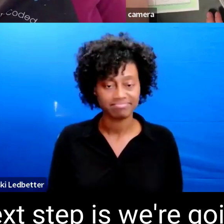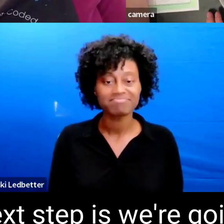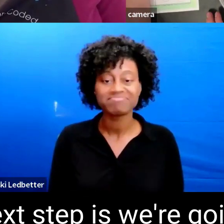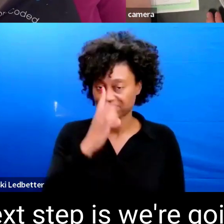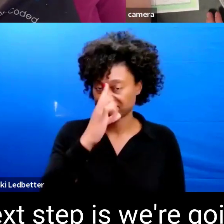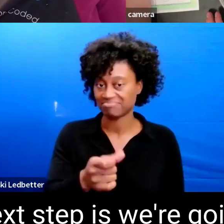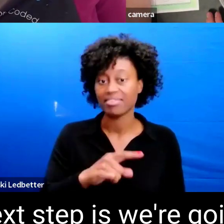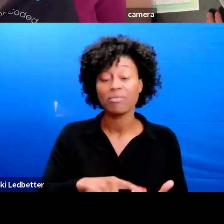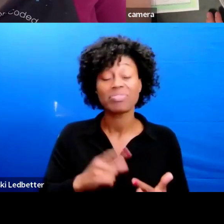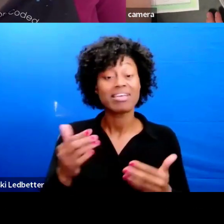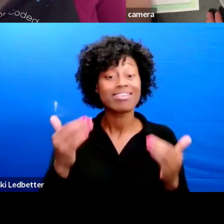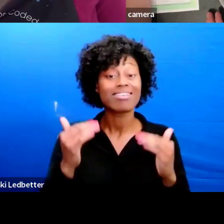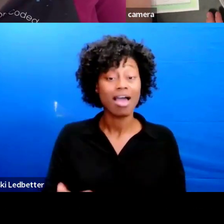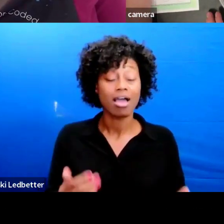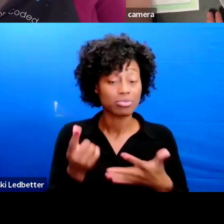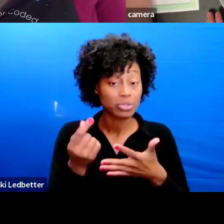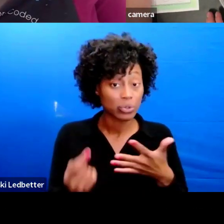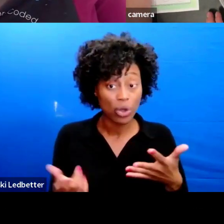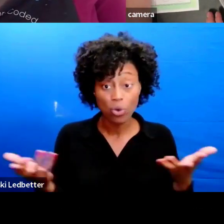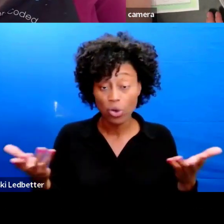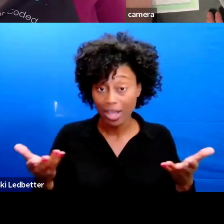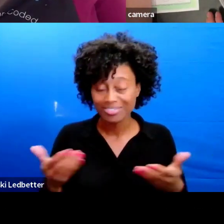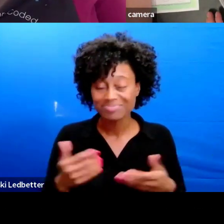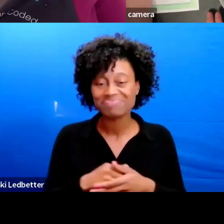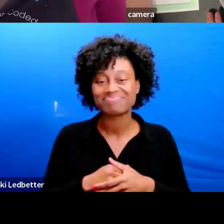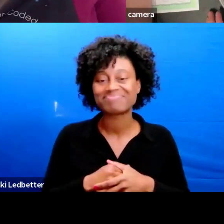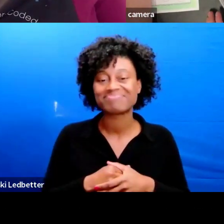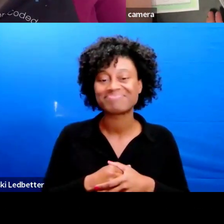is we're going to put